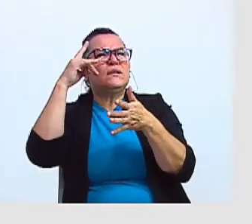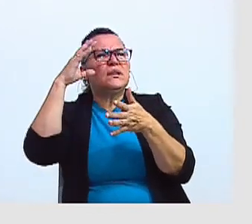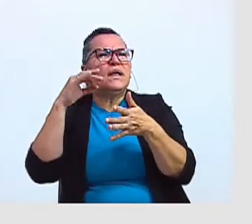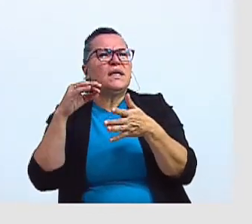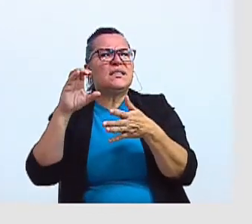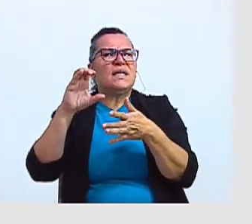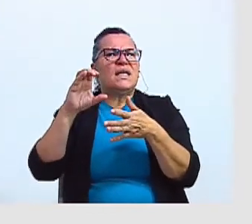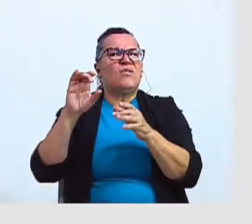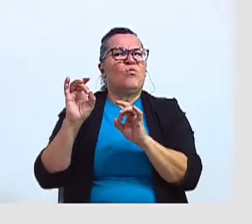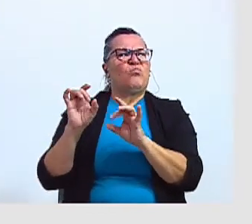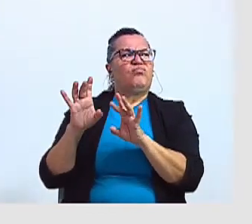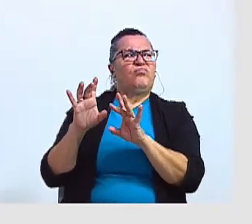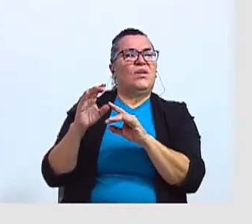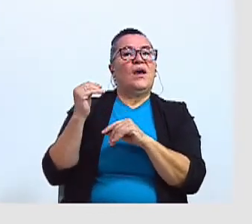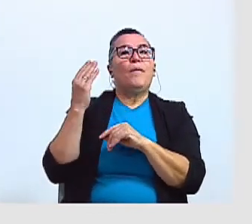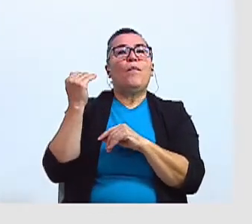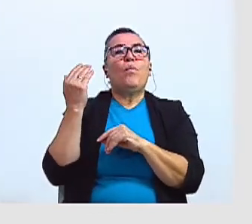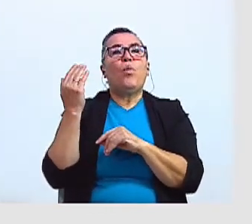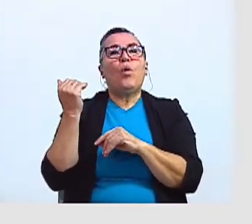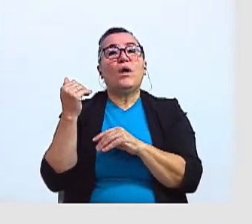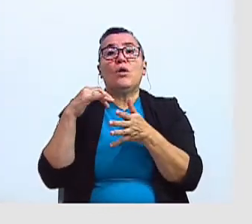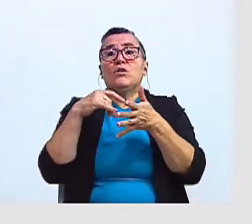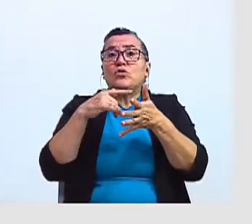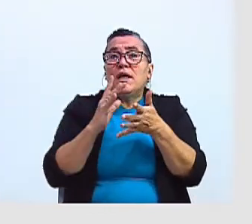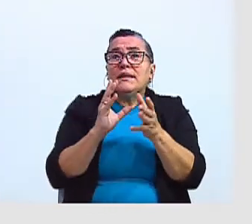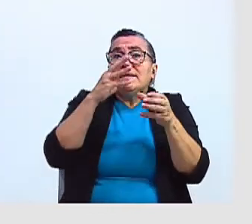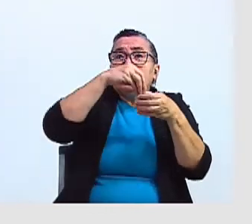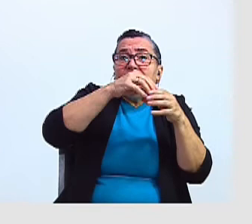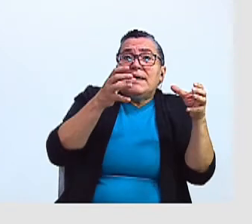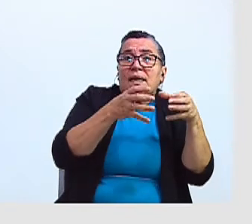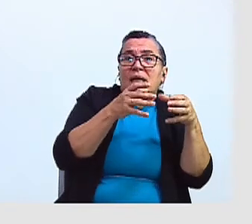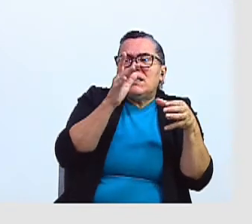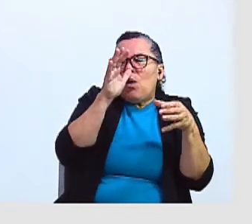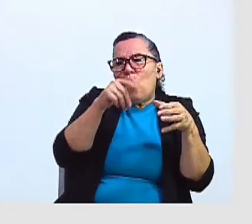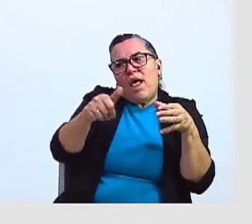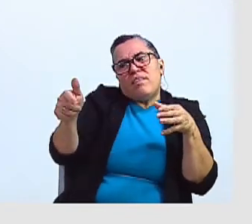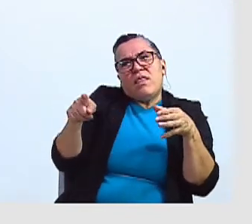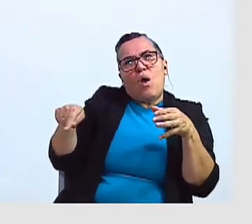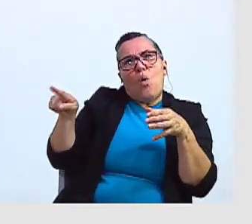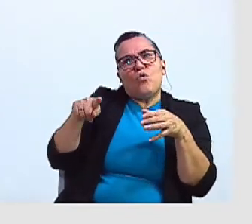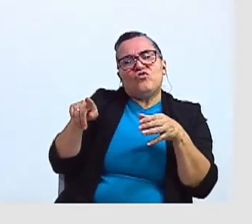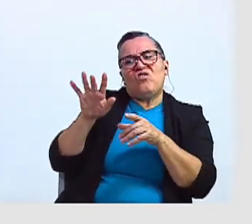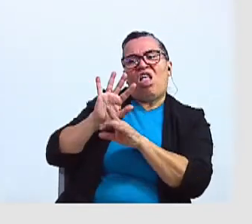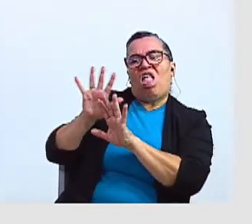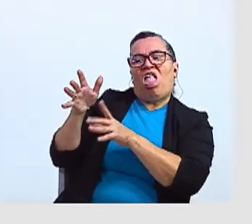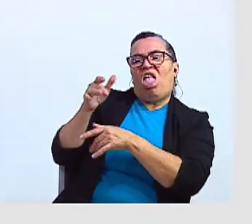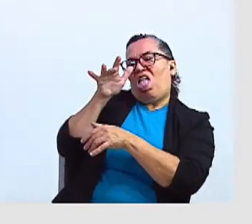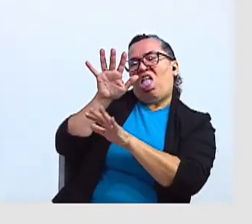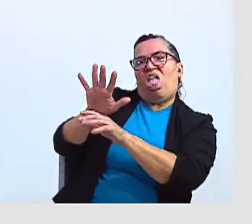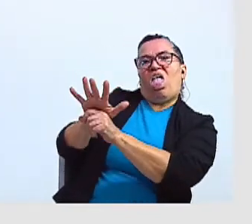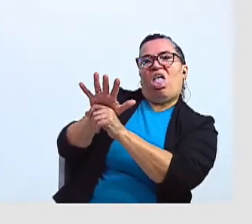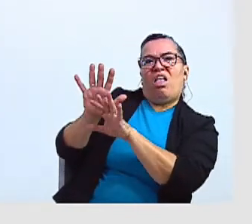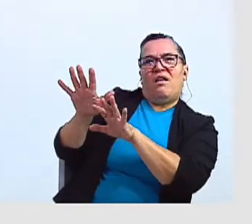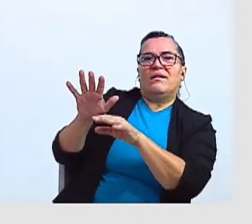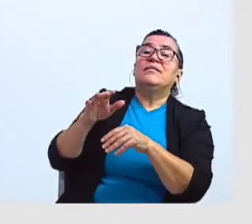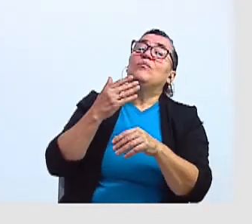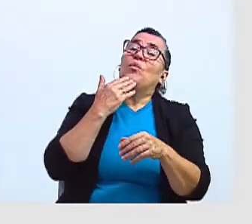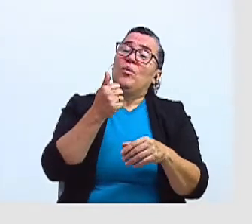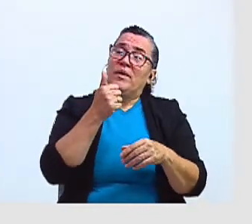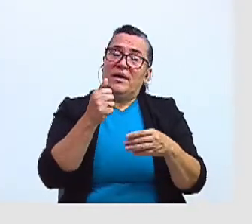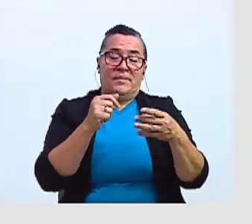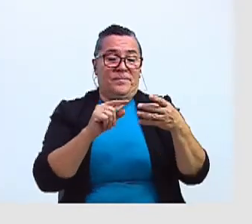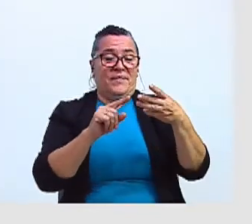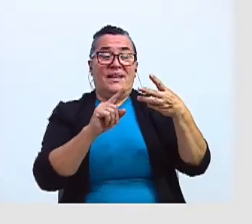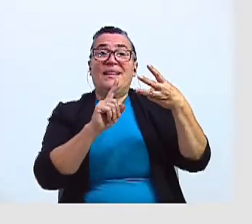as mean? Students in cliques make fun of others, ridicule them. Okay, very good. That's nice.